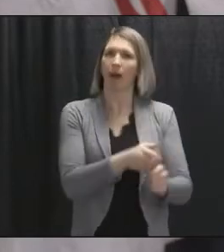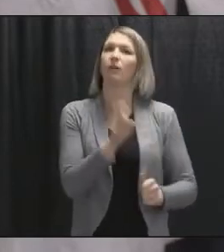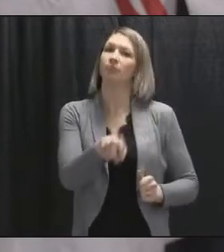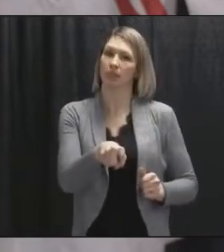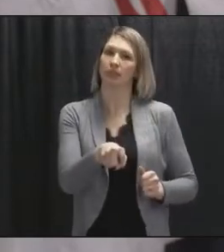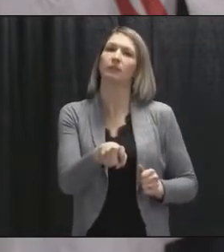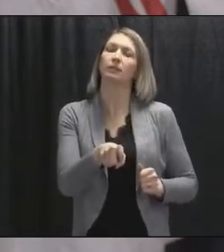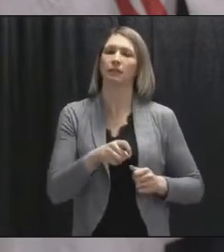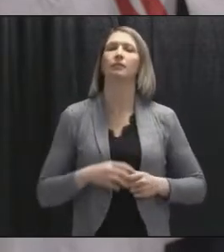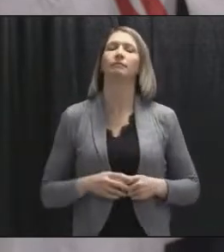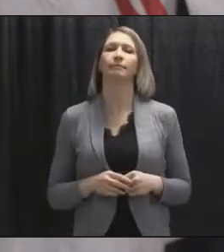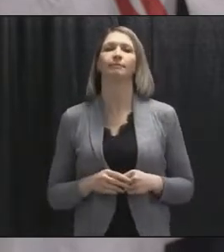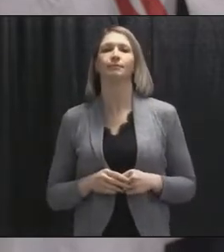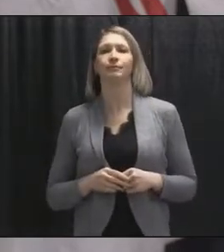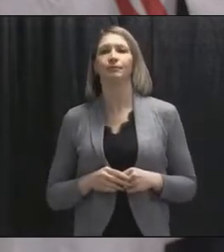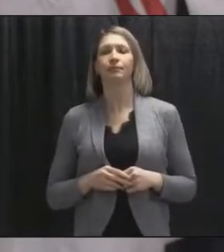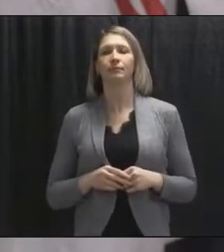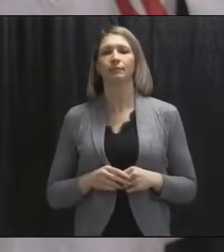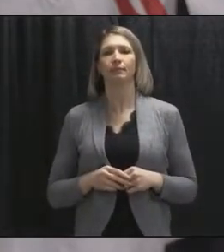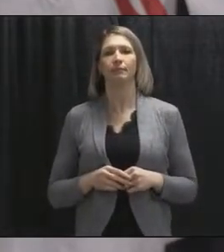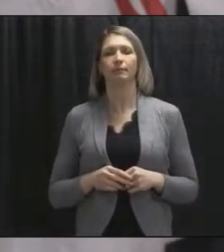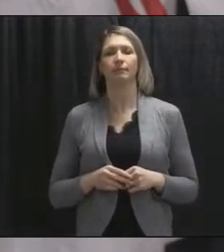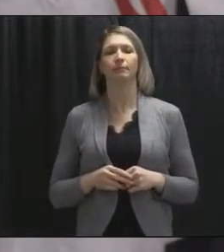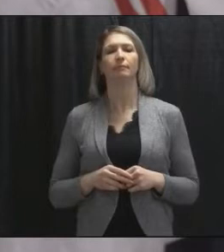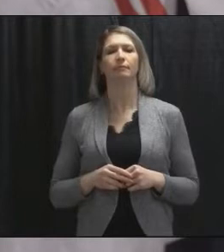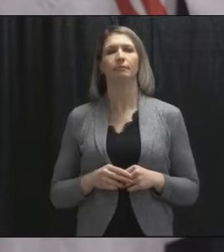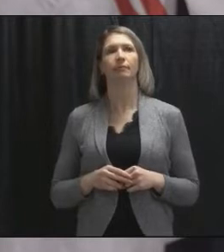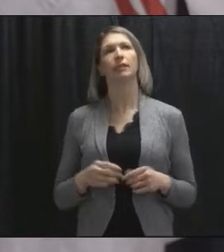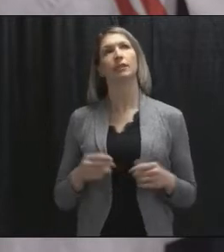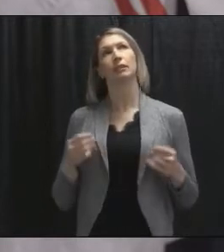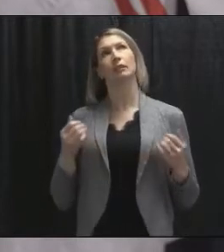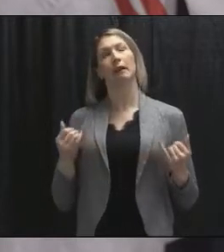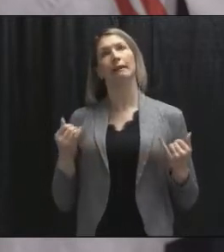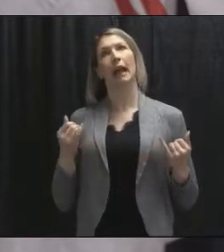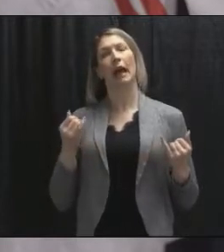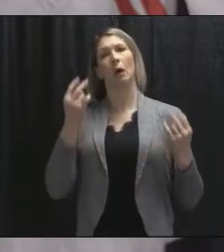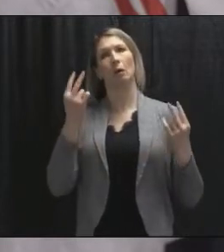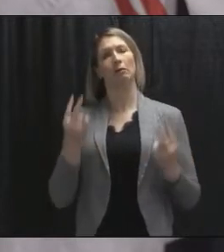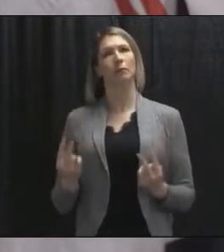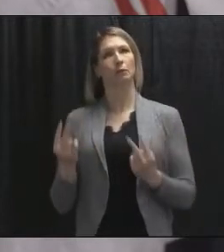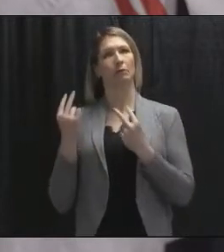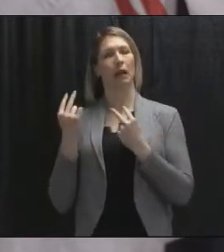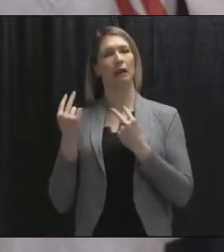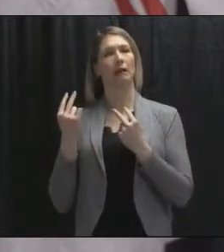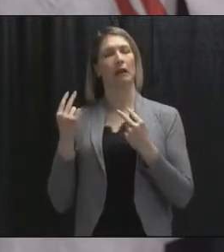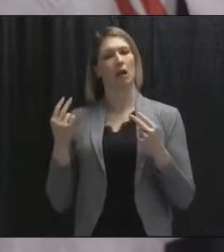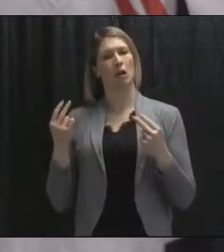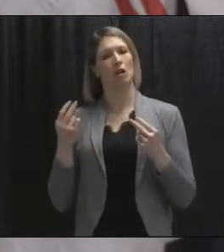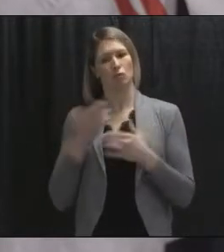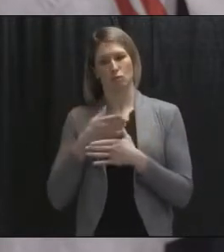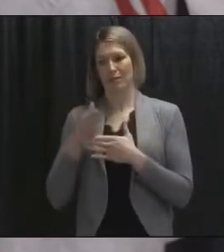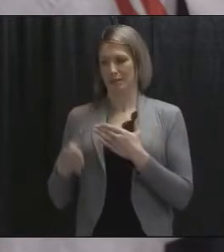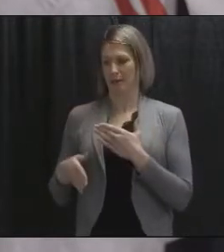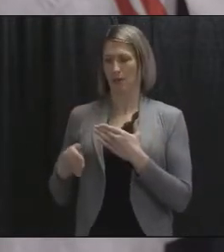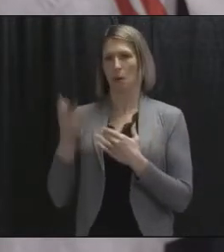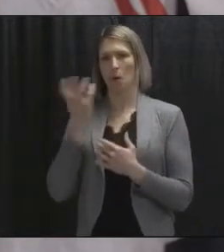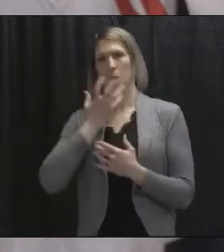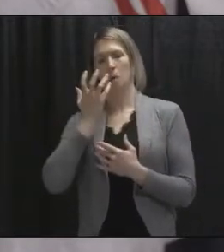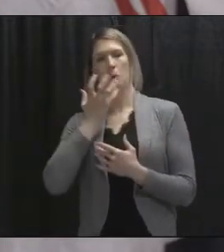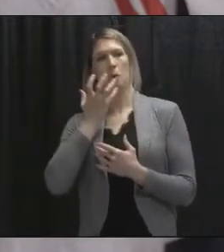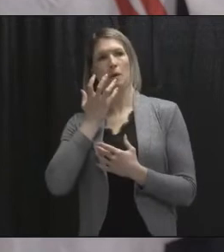health measures that are in place. I think it would be fair to say that this past holiday weekend tested our resolve against